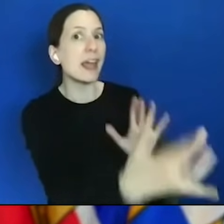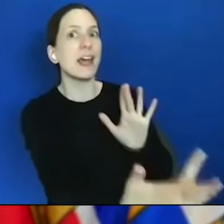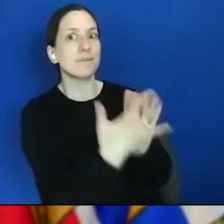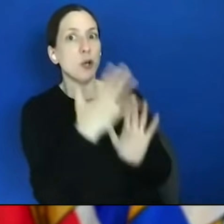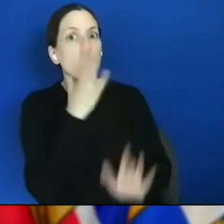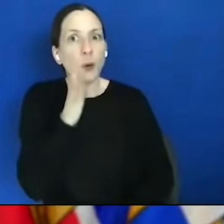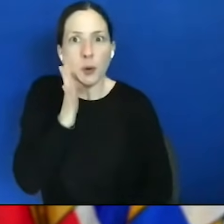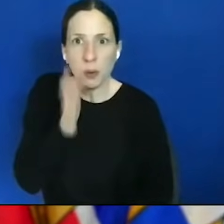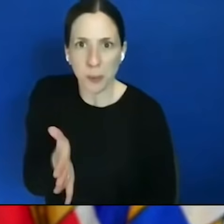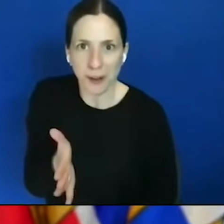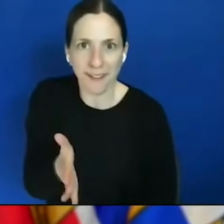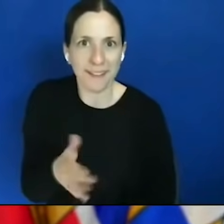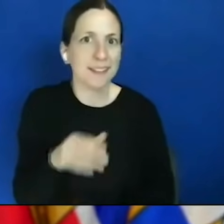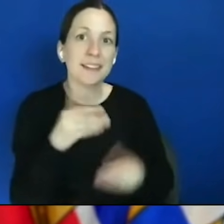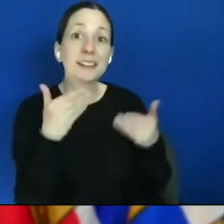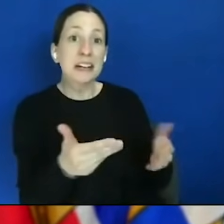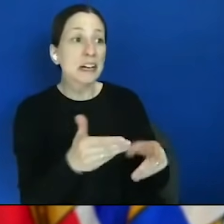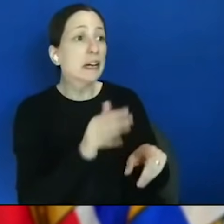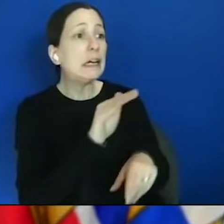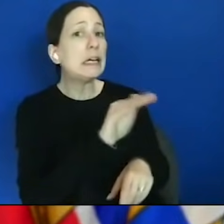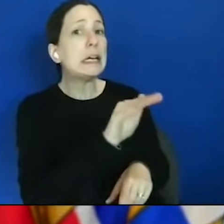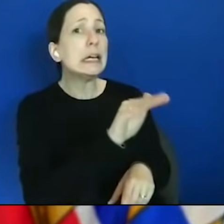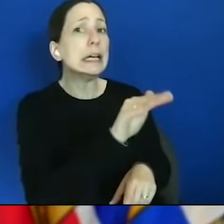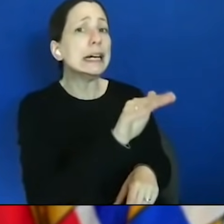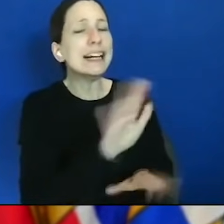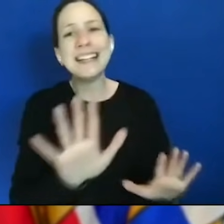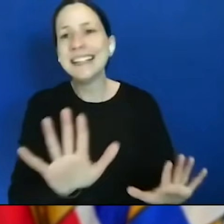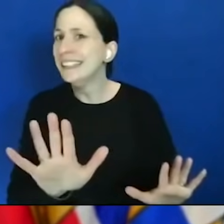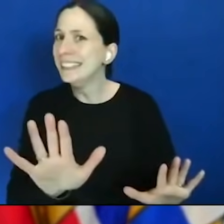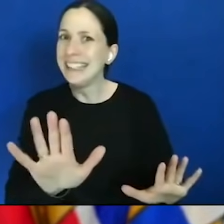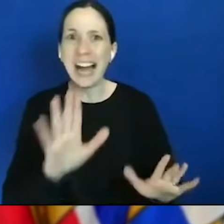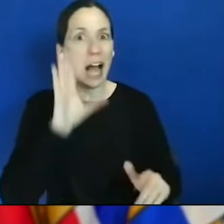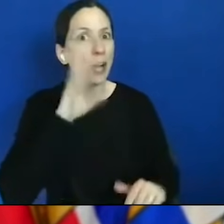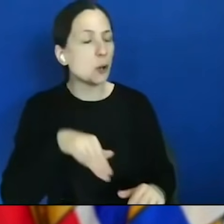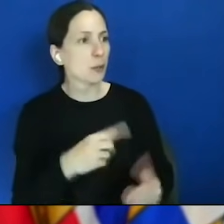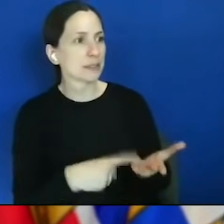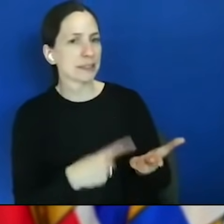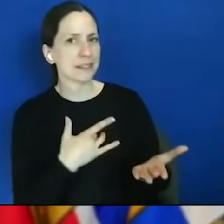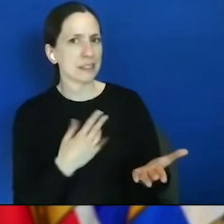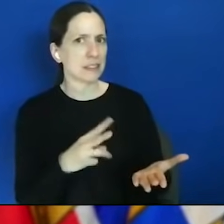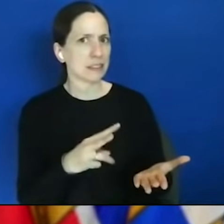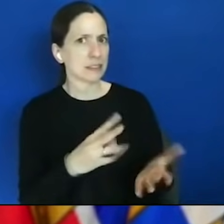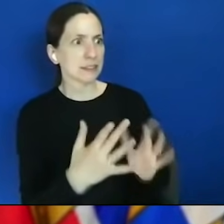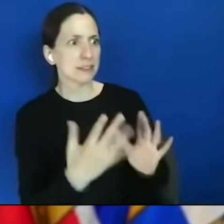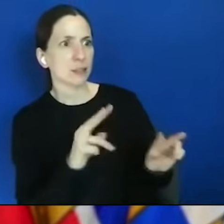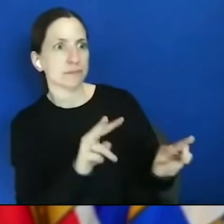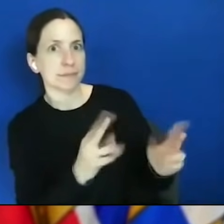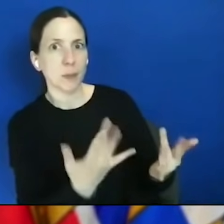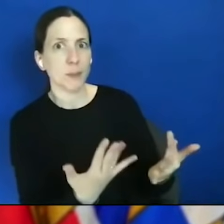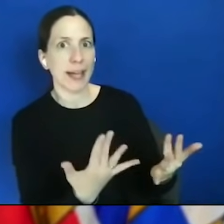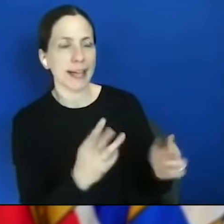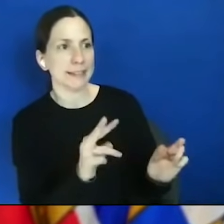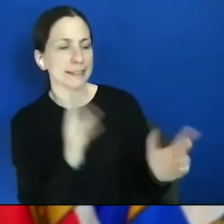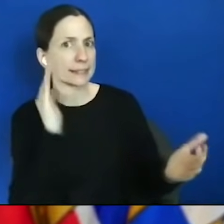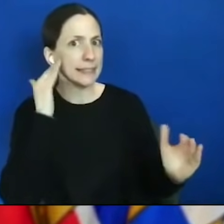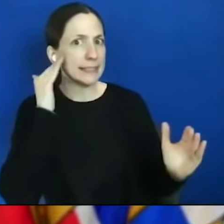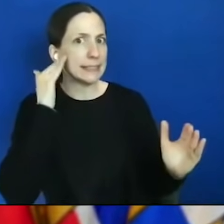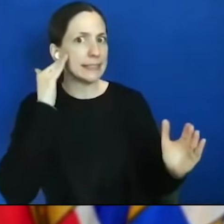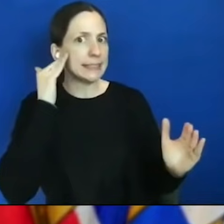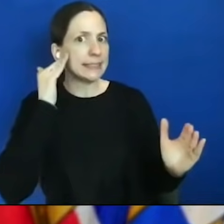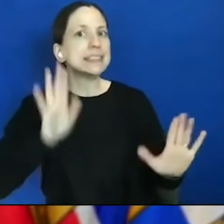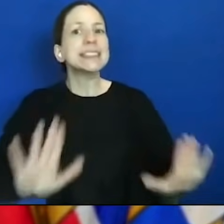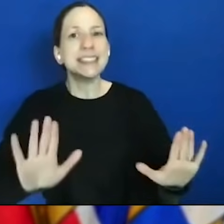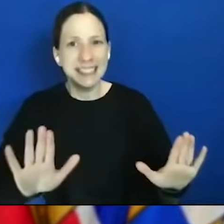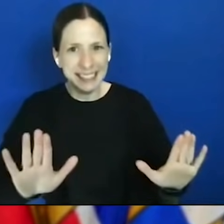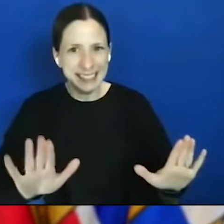them. We know that sometimes it can be anxiety-provoking, but they have a system that they're putting